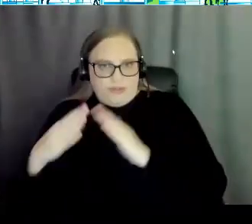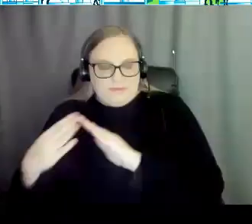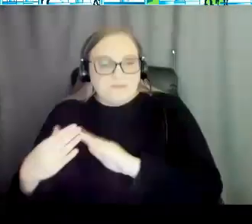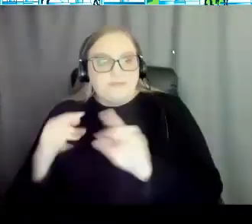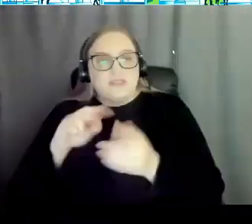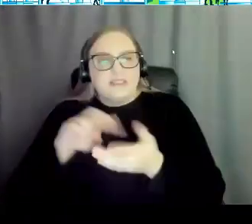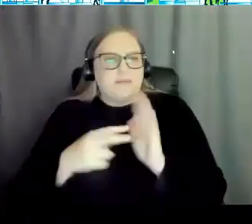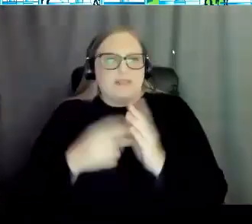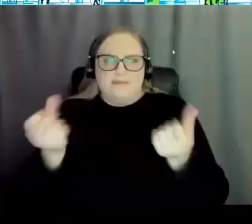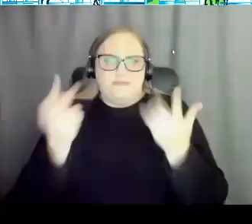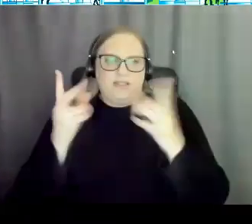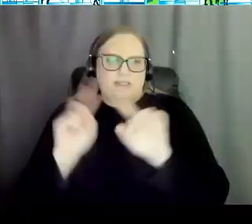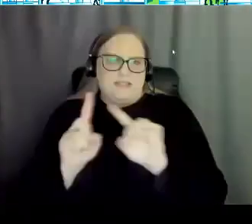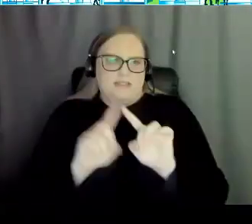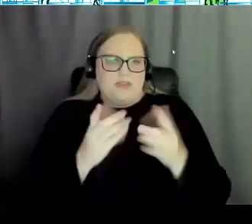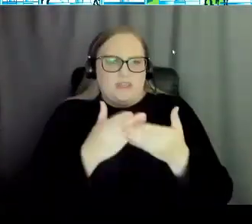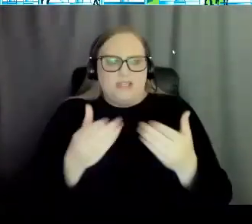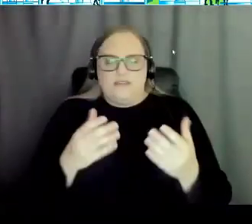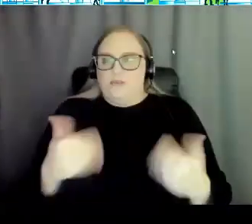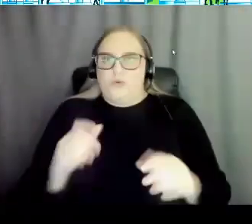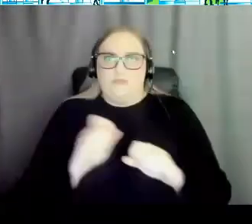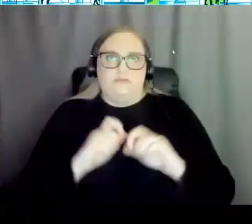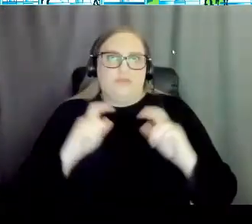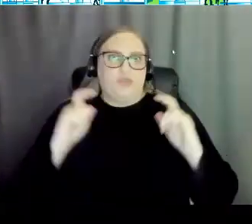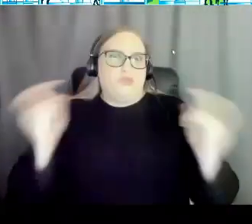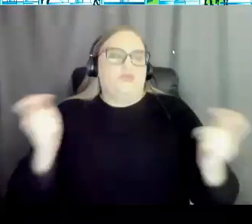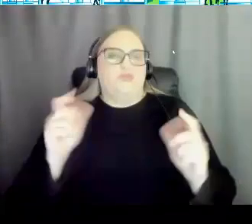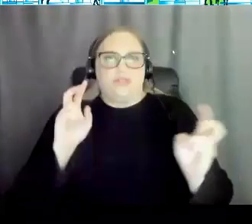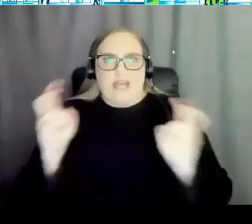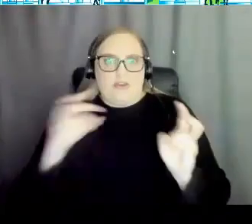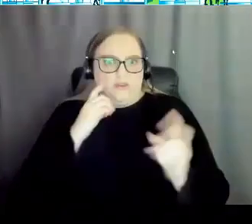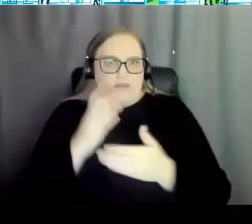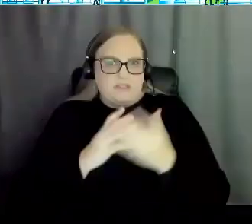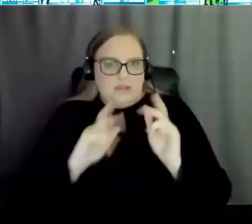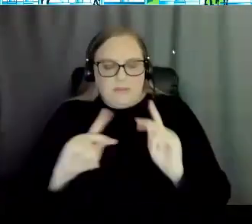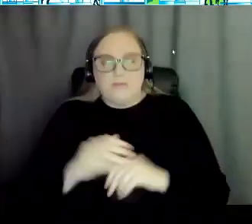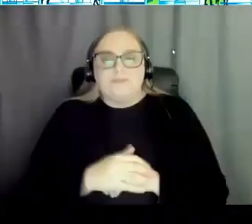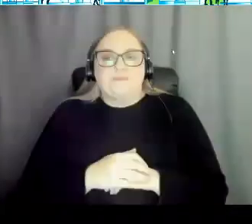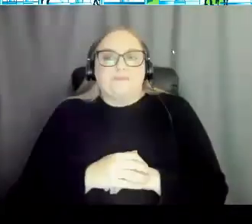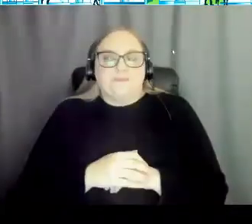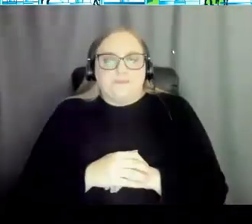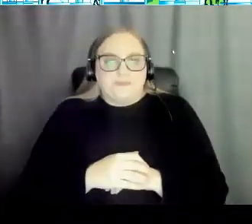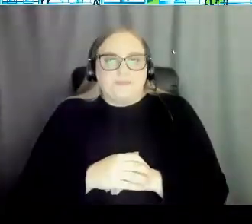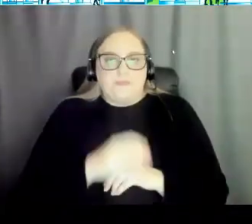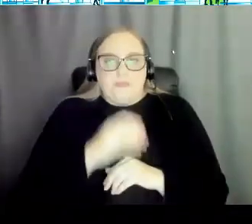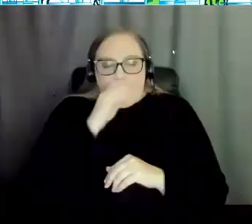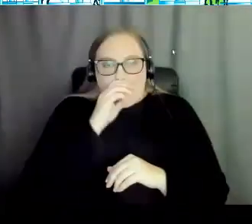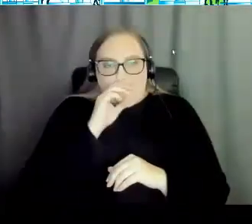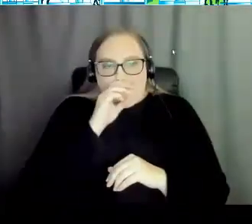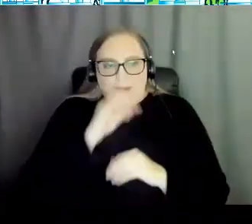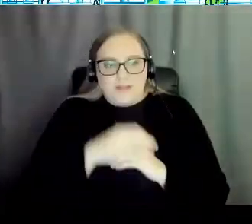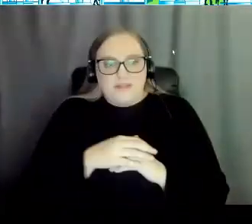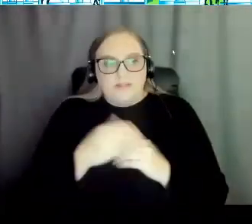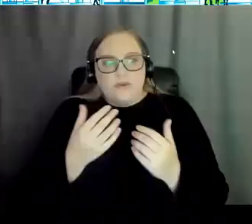sorts of different things. It's a very nebulous category, isn't it? For some people, it can. So I'd like an idea